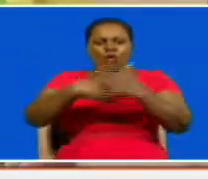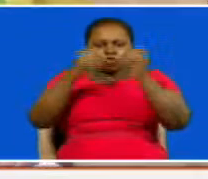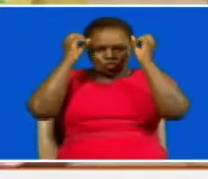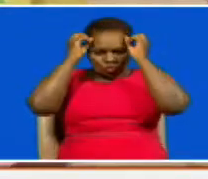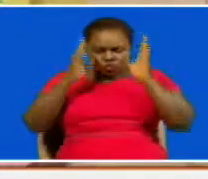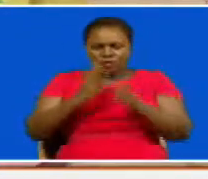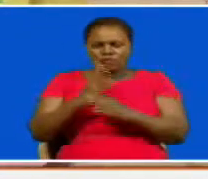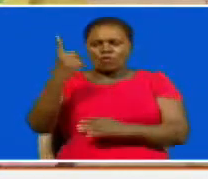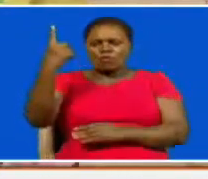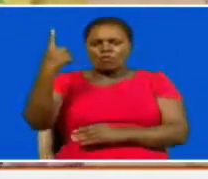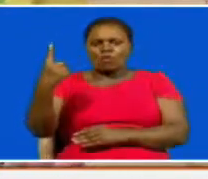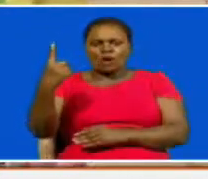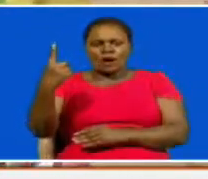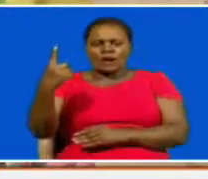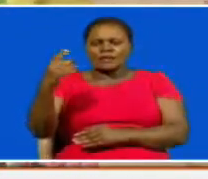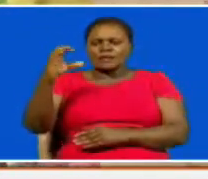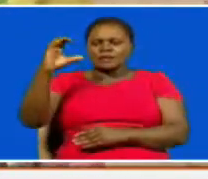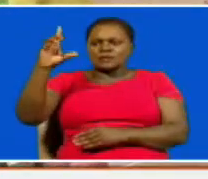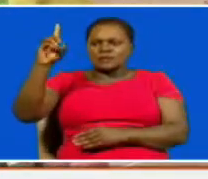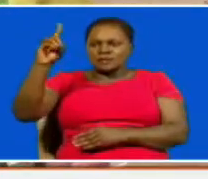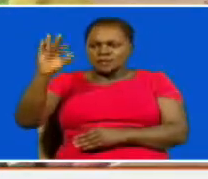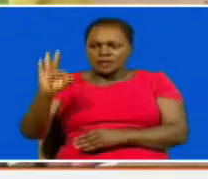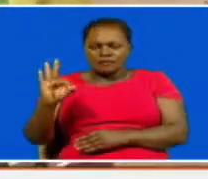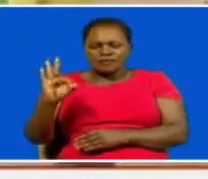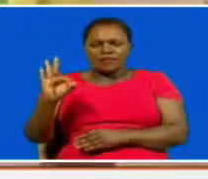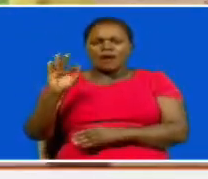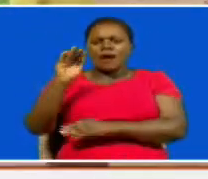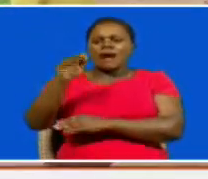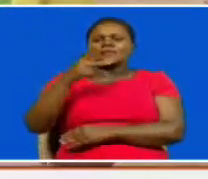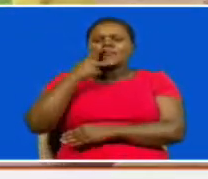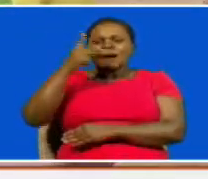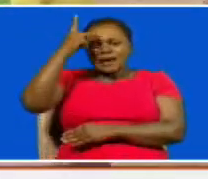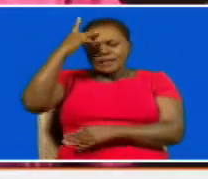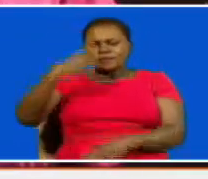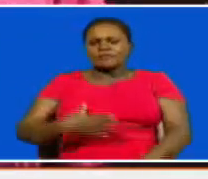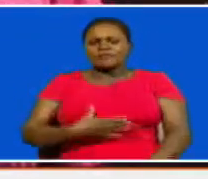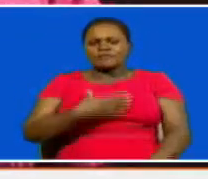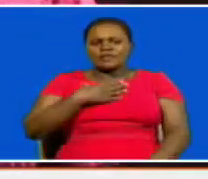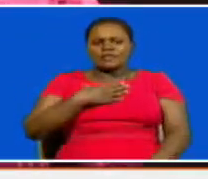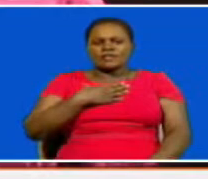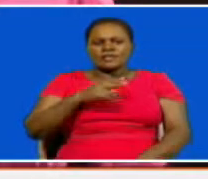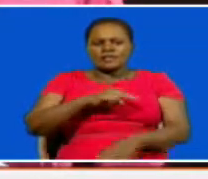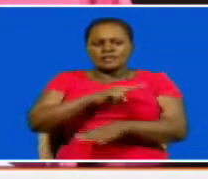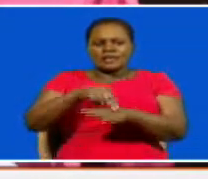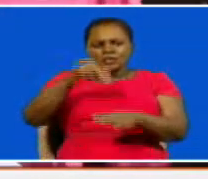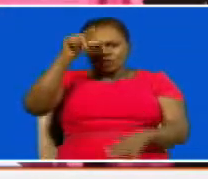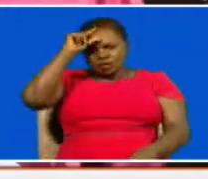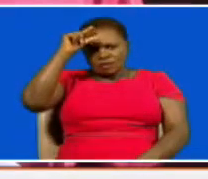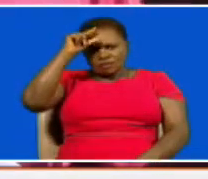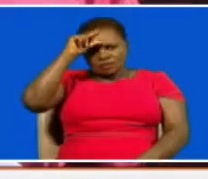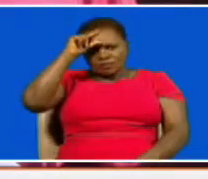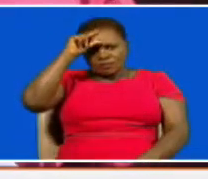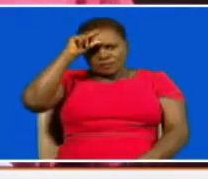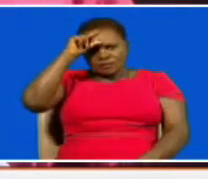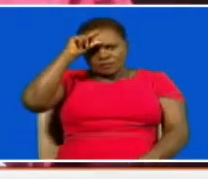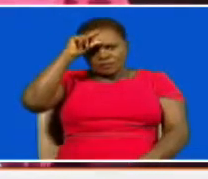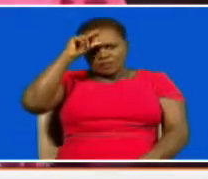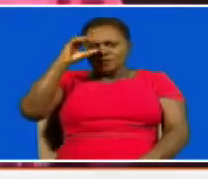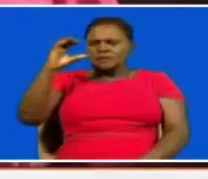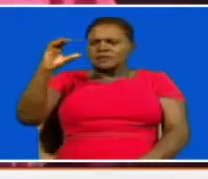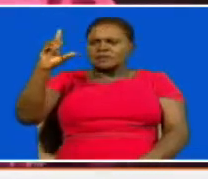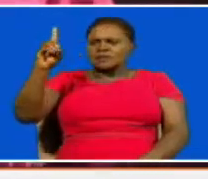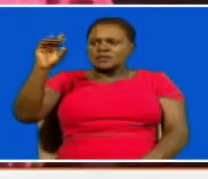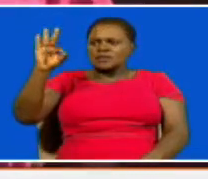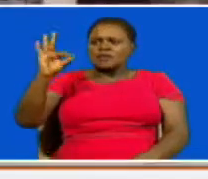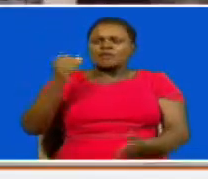joining Form 1 in his constituency and asked parents to visit the nearest National Government Constituency Development Fund